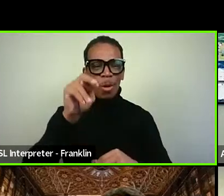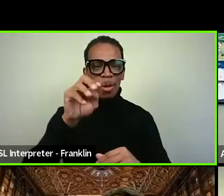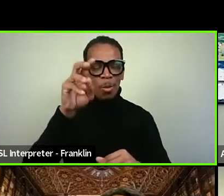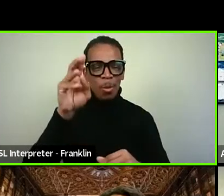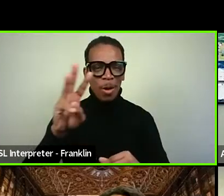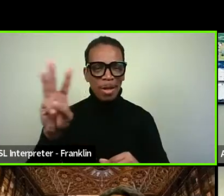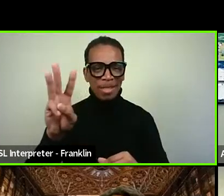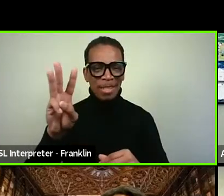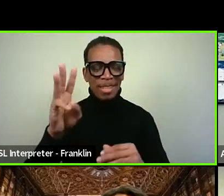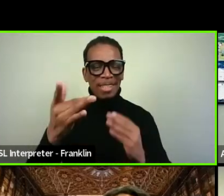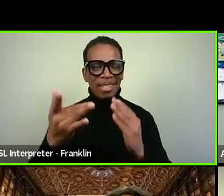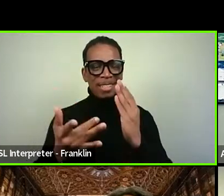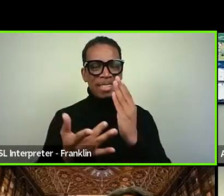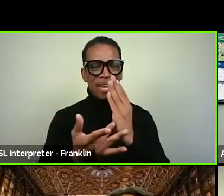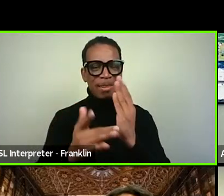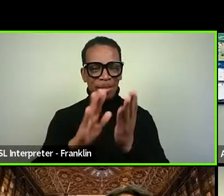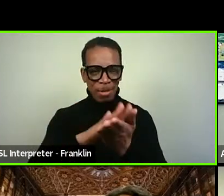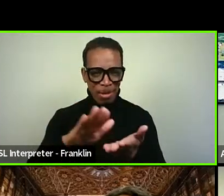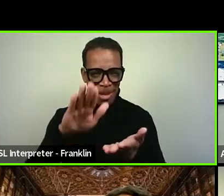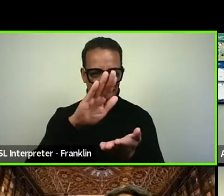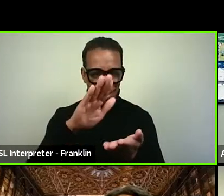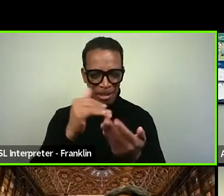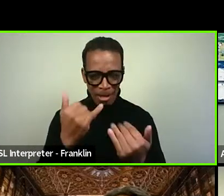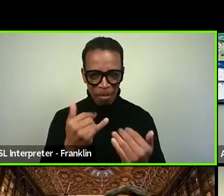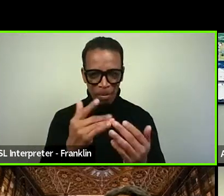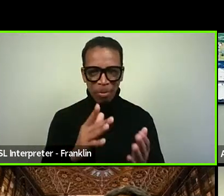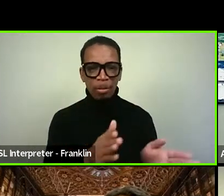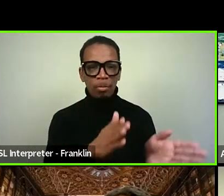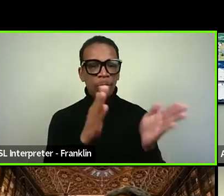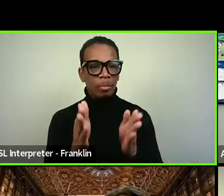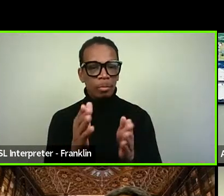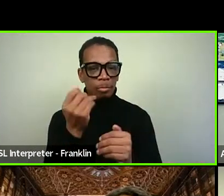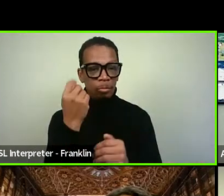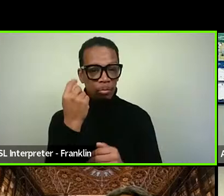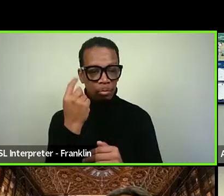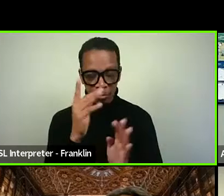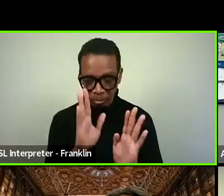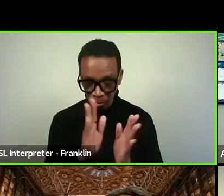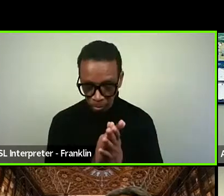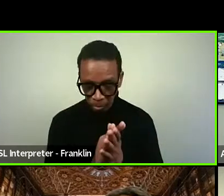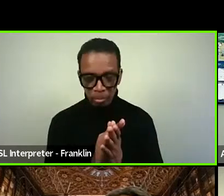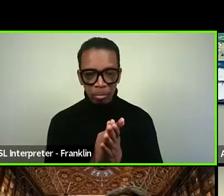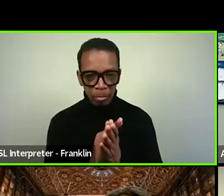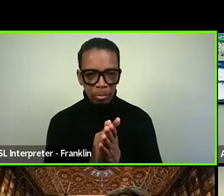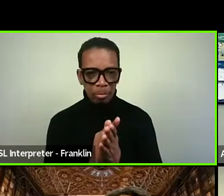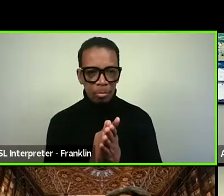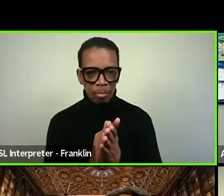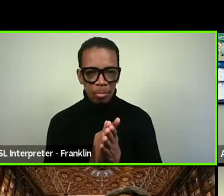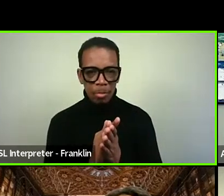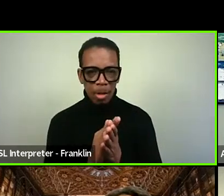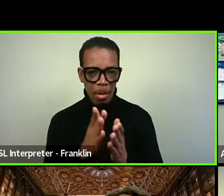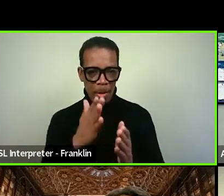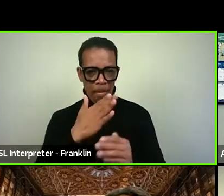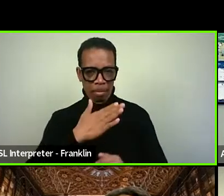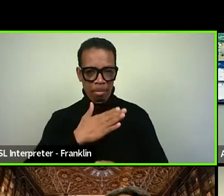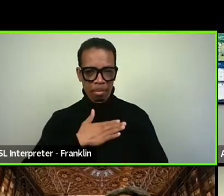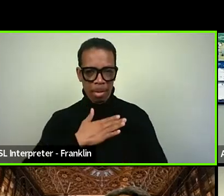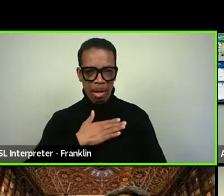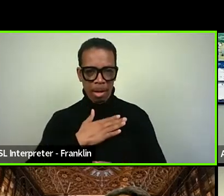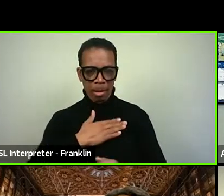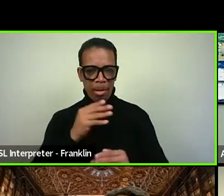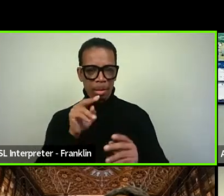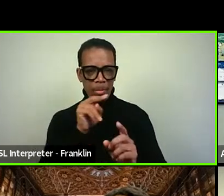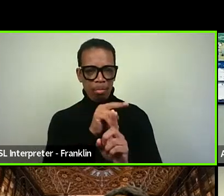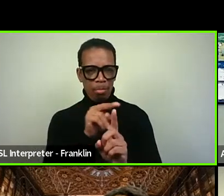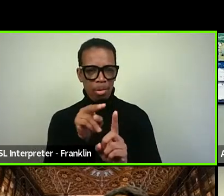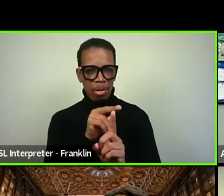College. So, as we jump into the perspective, my perspective, as it relates